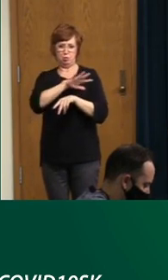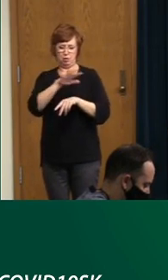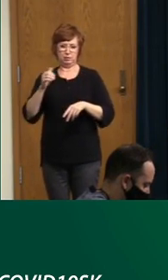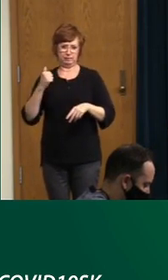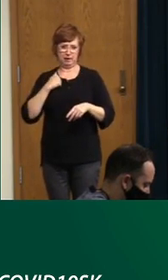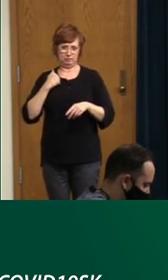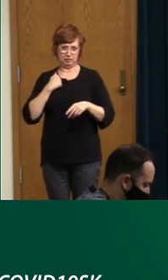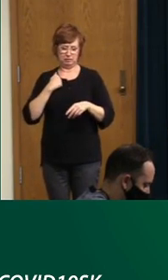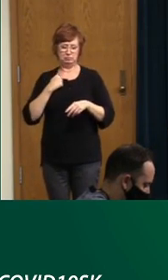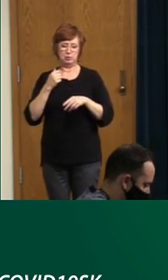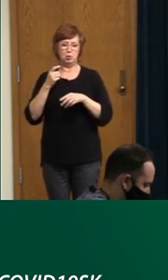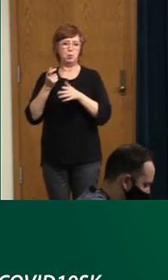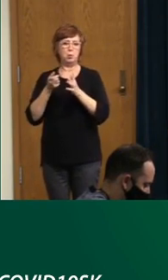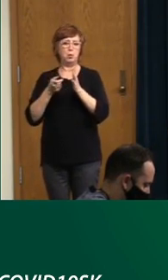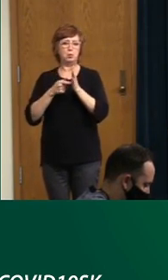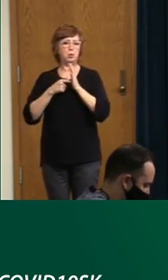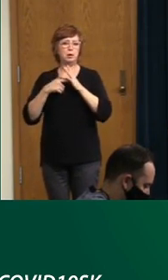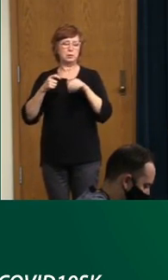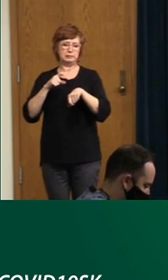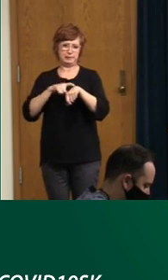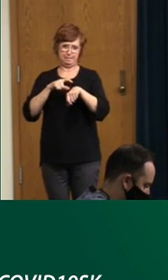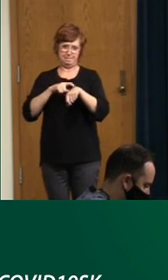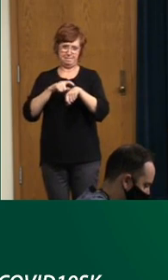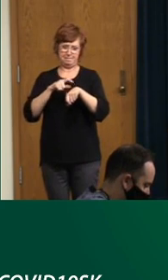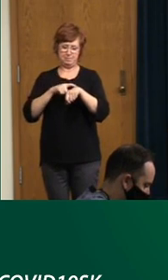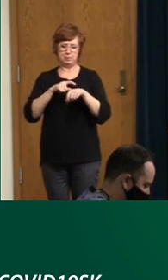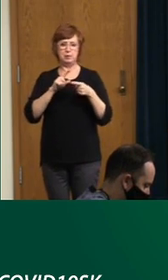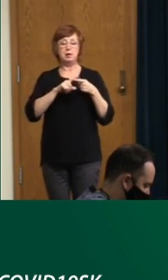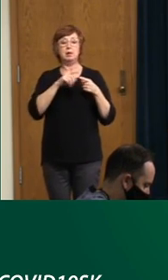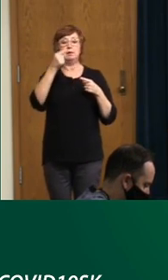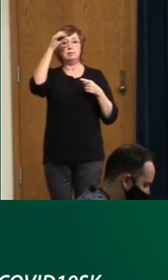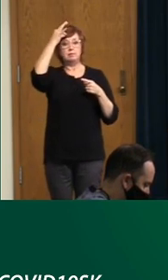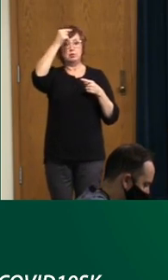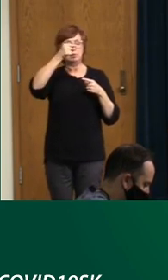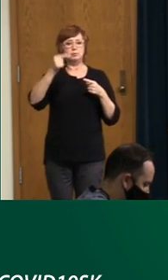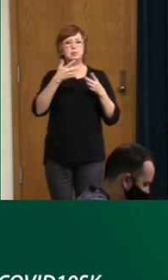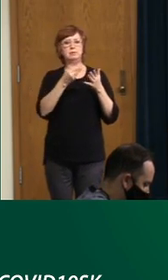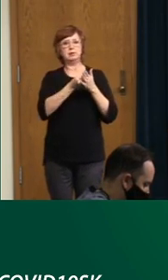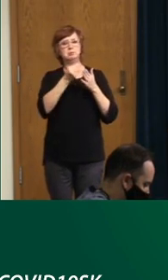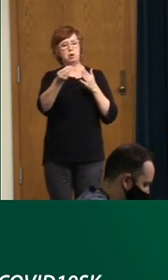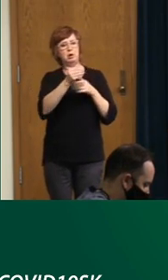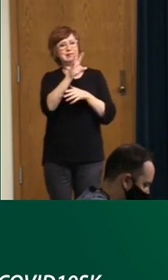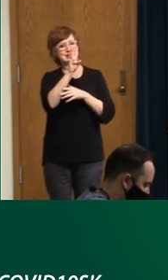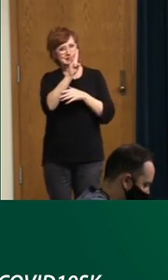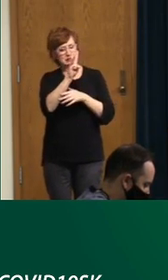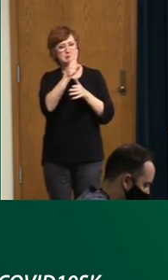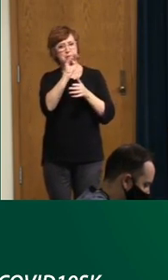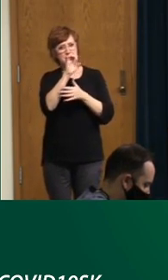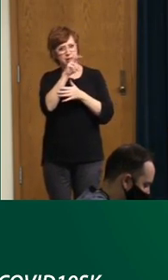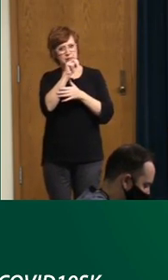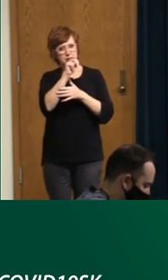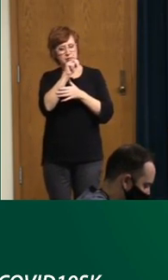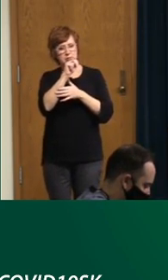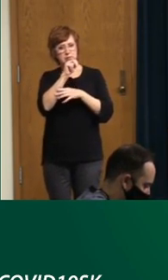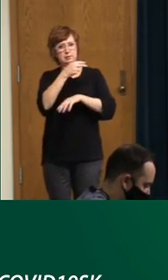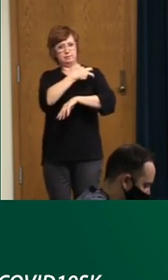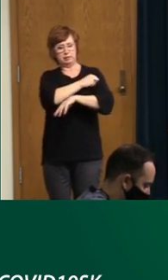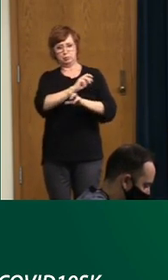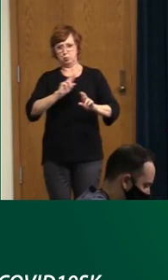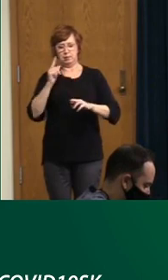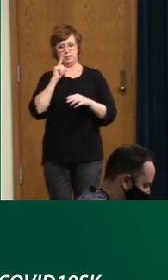The federal government has secured an initial batch of 6 million doses to be delivered in the first quarter of